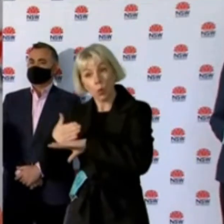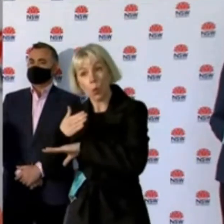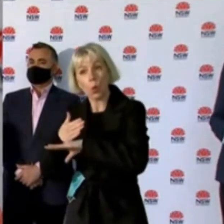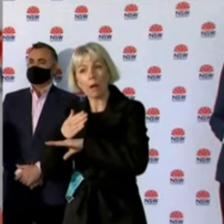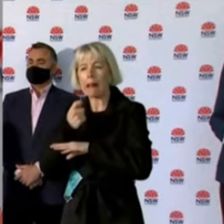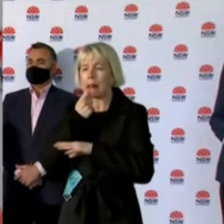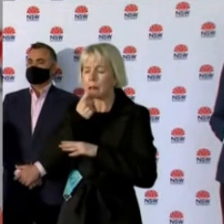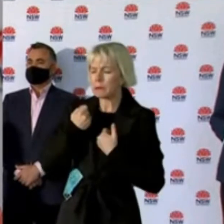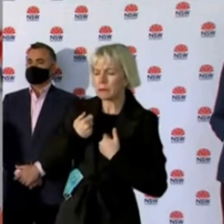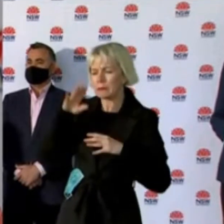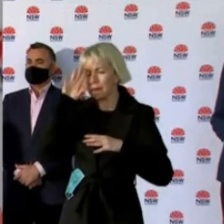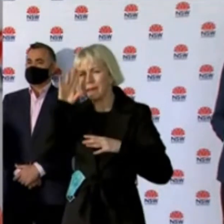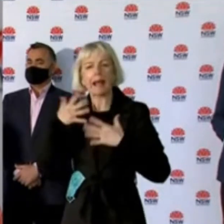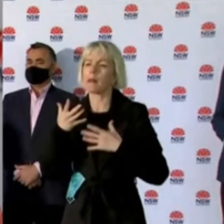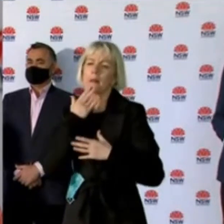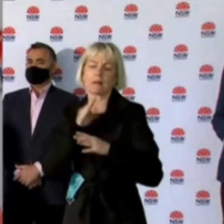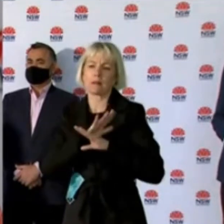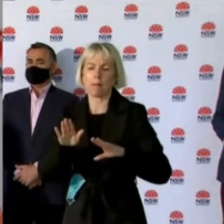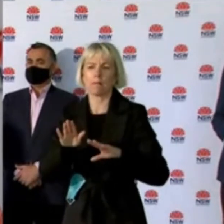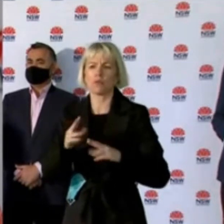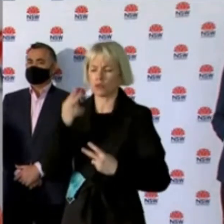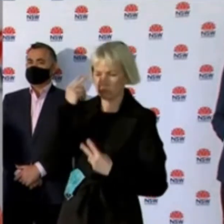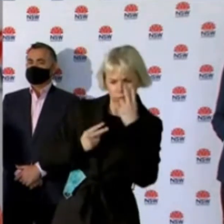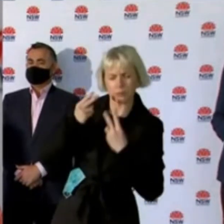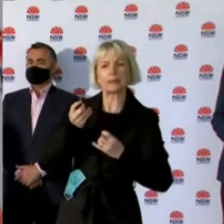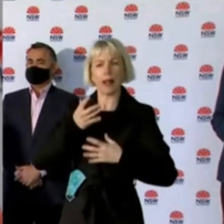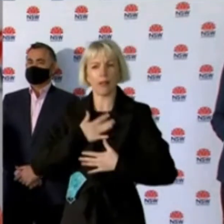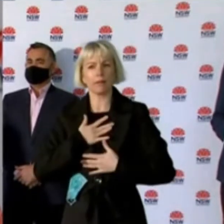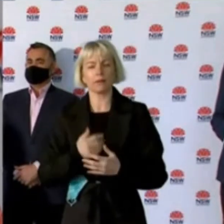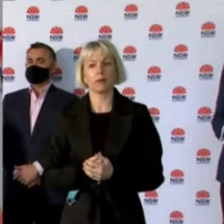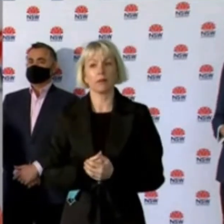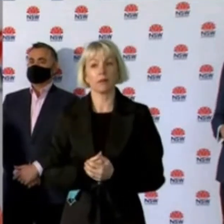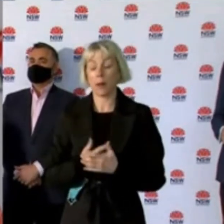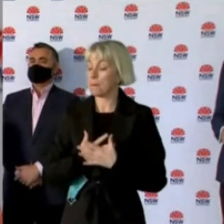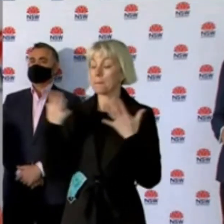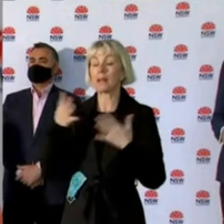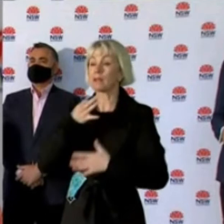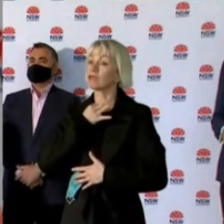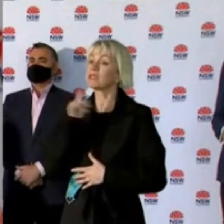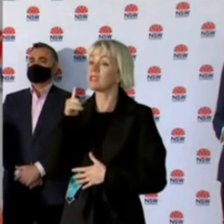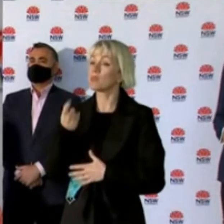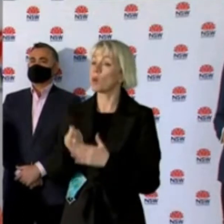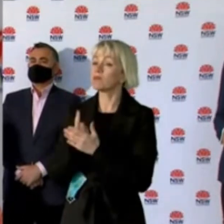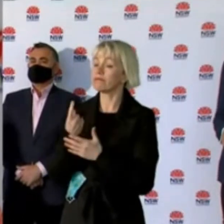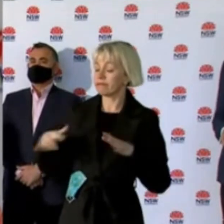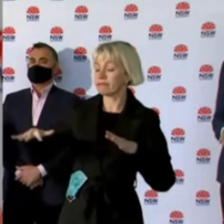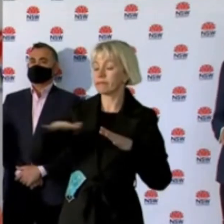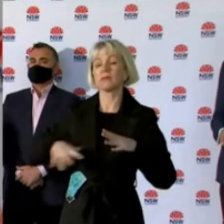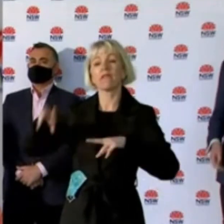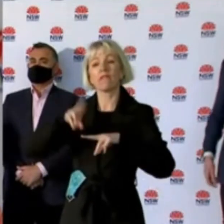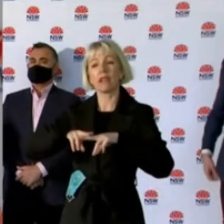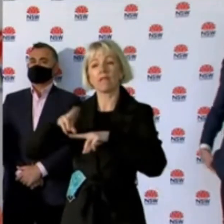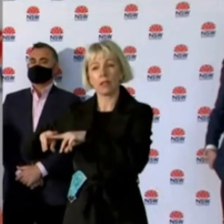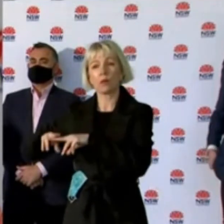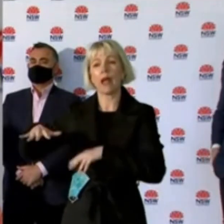raising in the media and the communications around the risk associated with the Fairfield, that businesses have taken a lot of actions to be